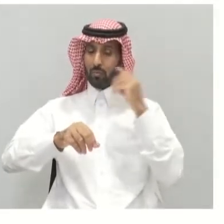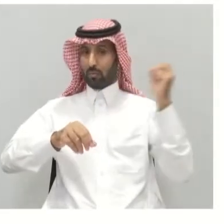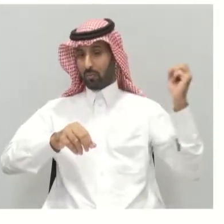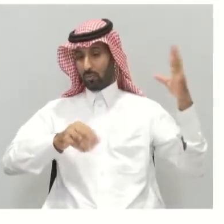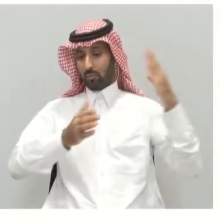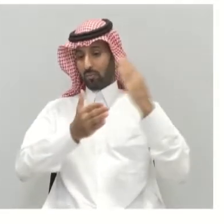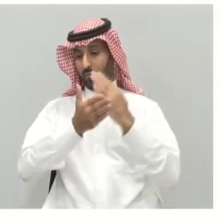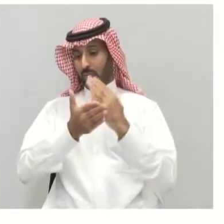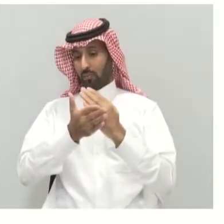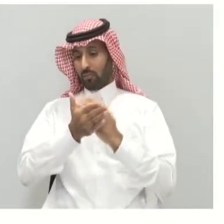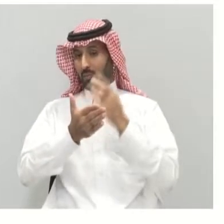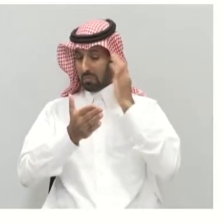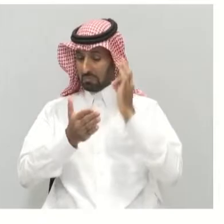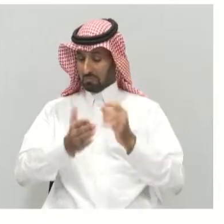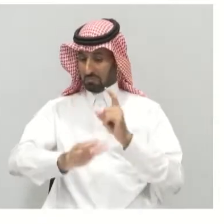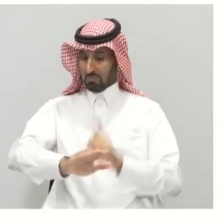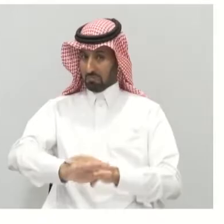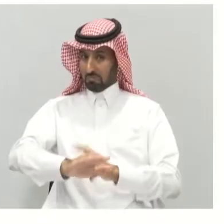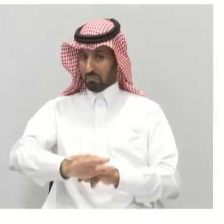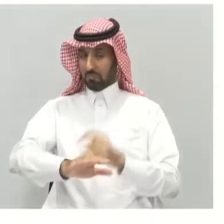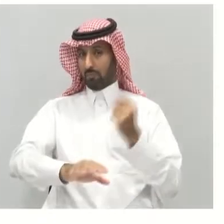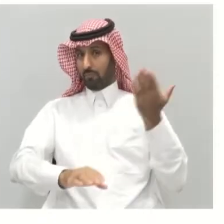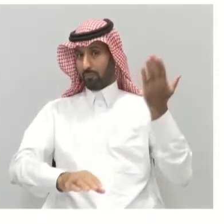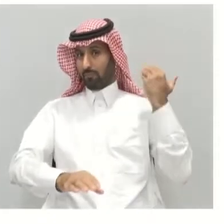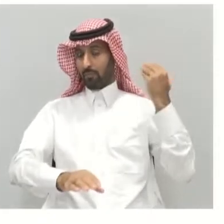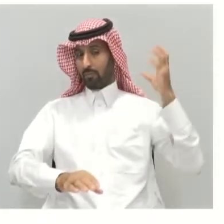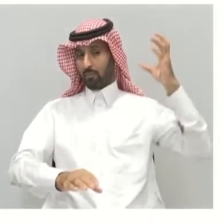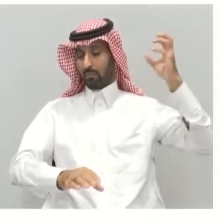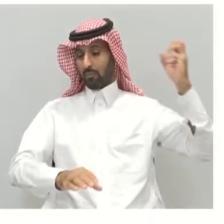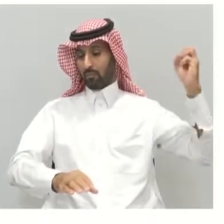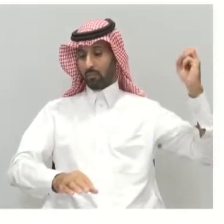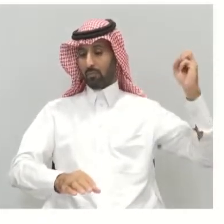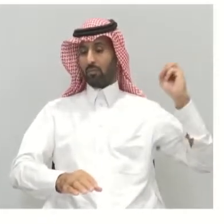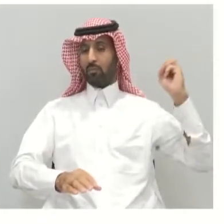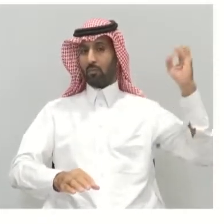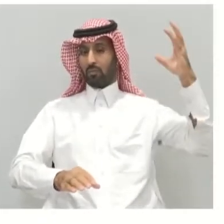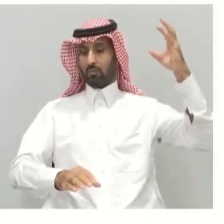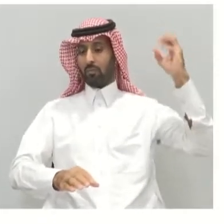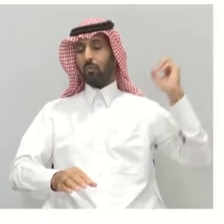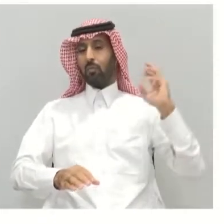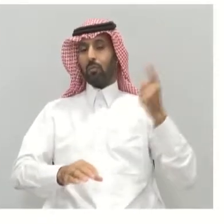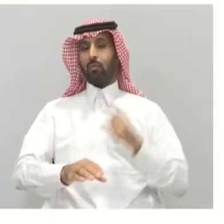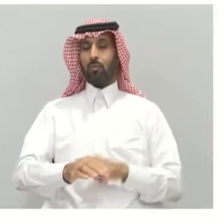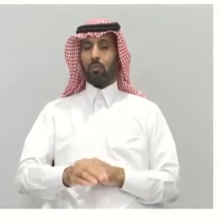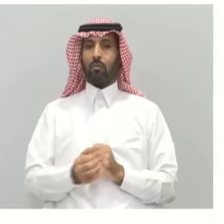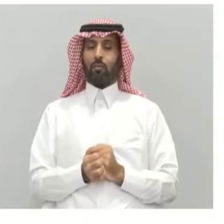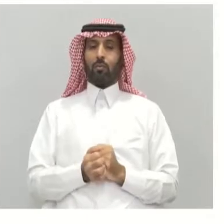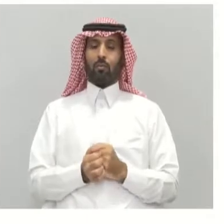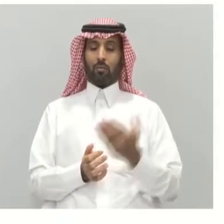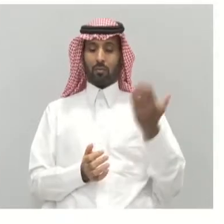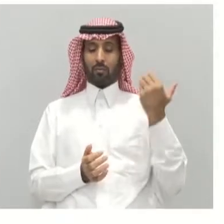So we know exactly when did you have that breakfast. No, I didn't have the chance.